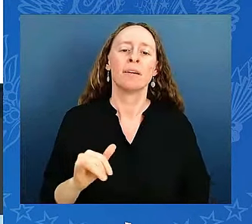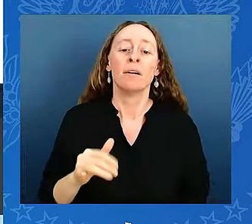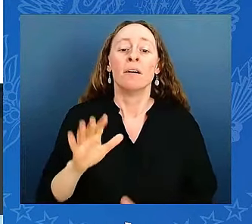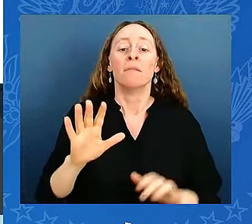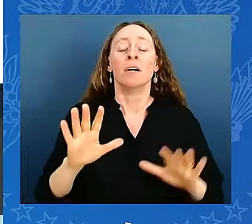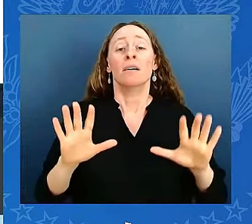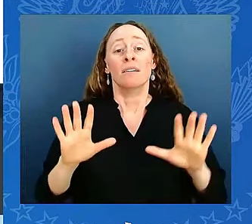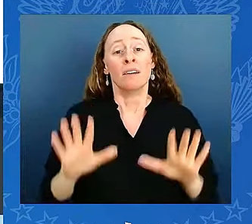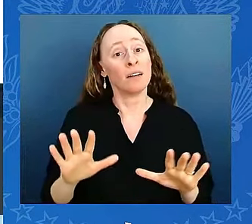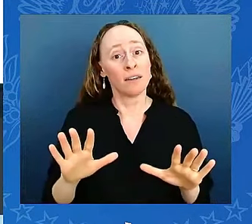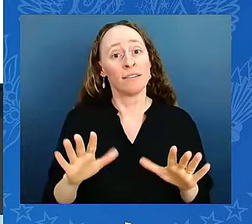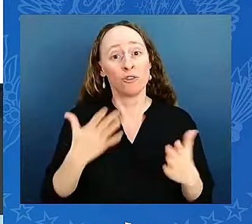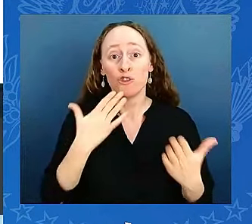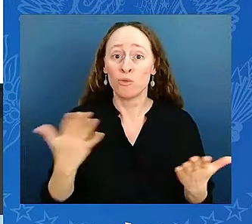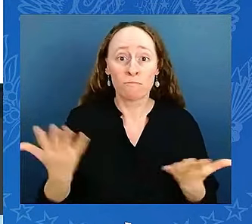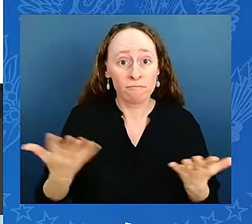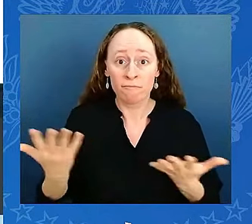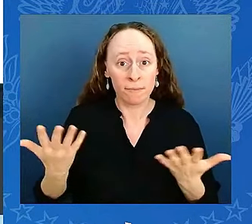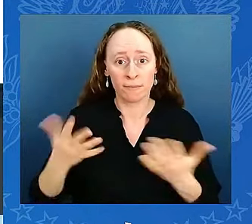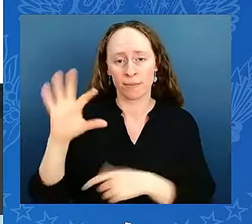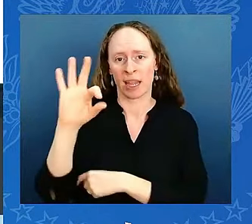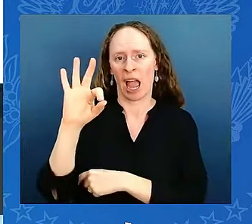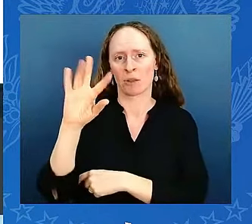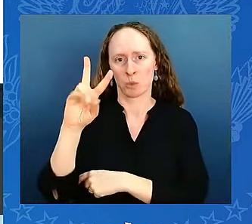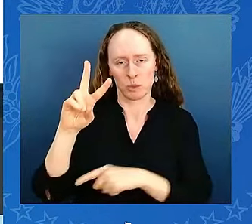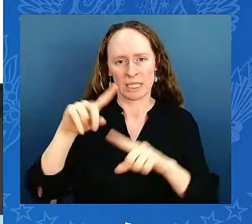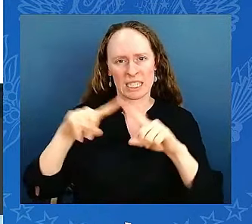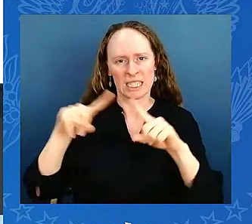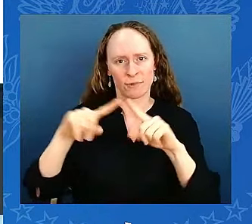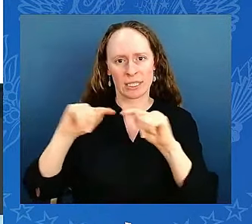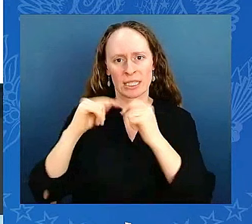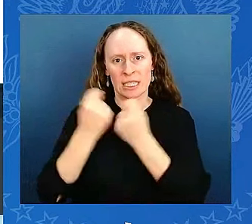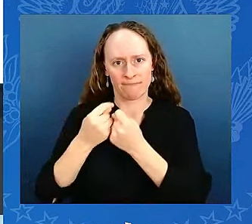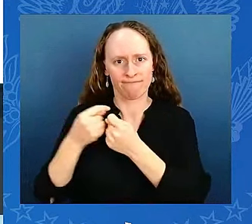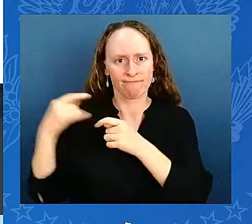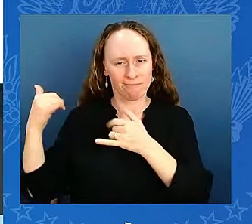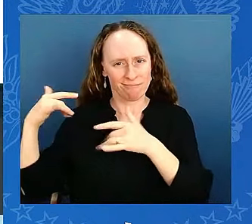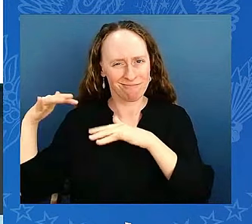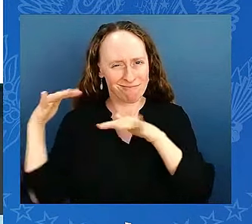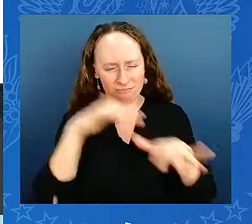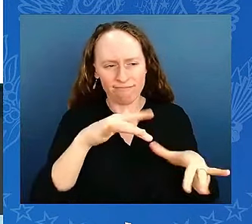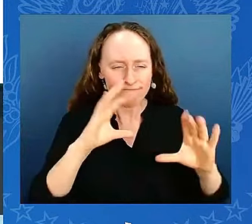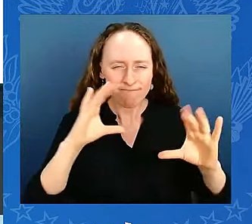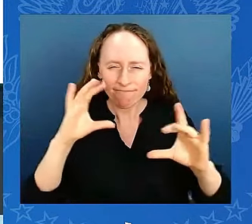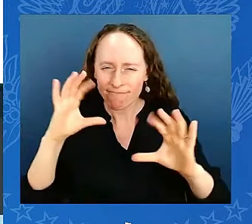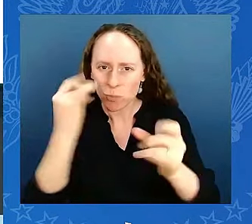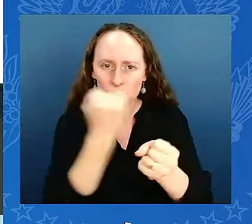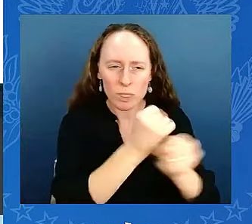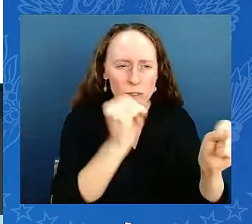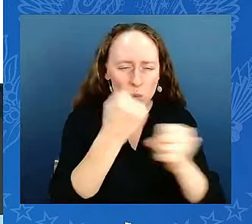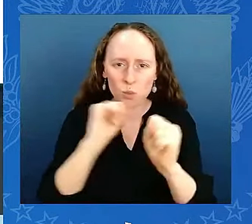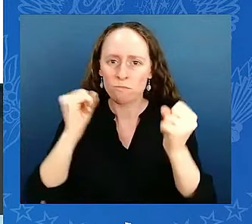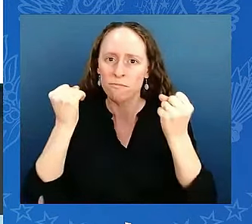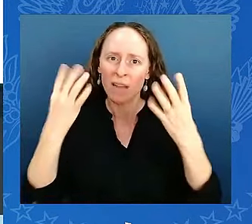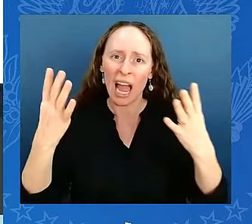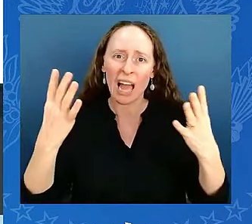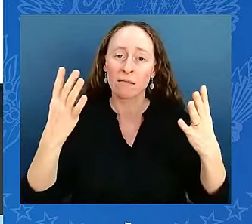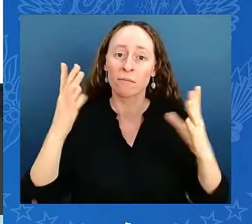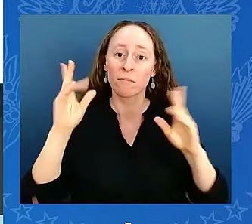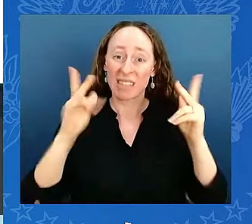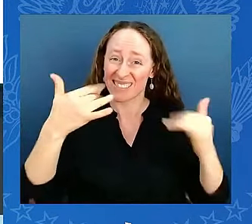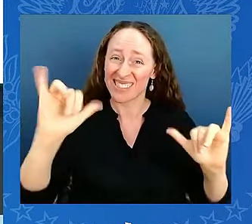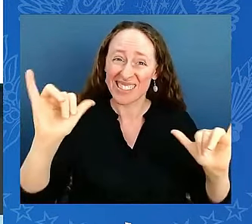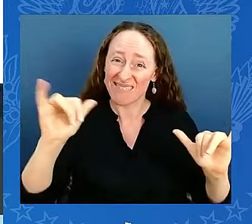have saved countless lives, and the search for people still goes on. We're grateful